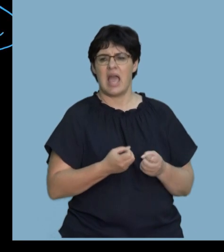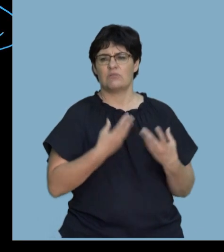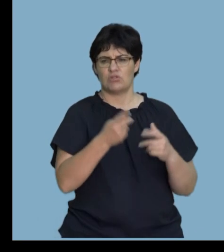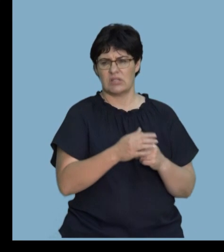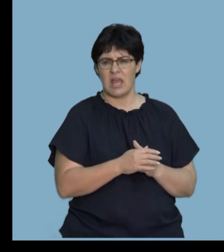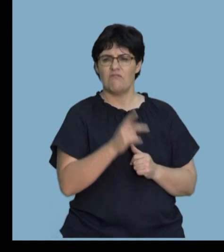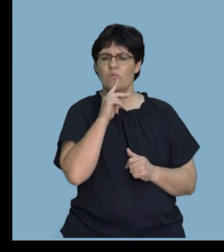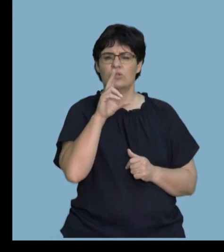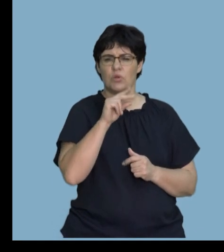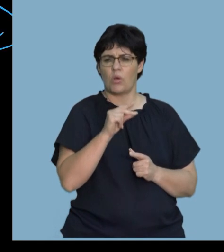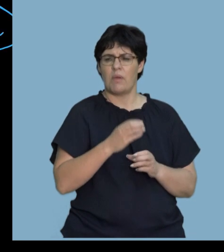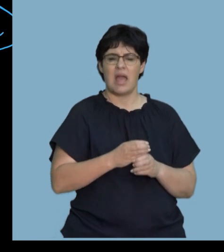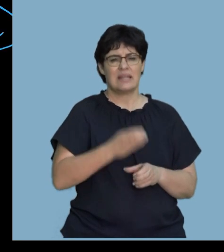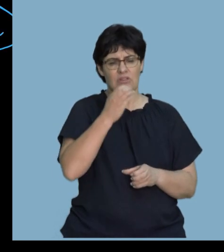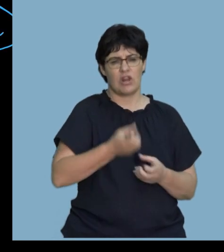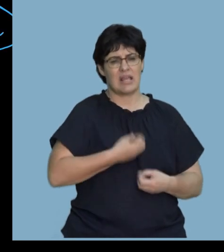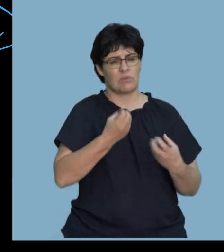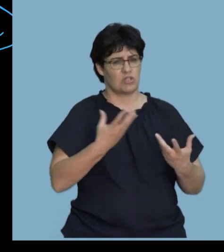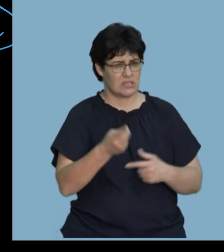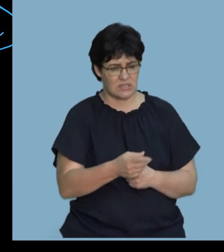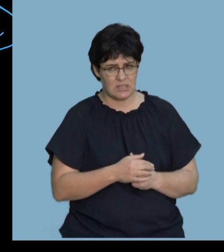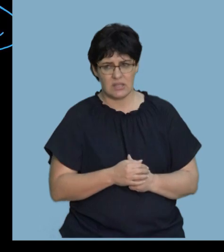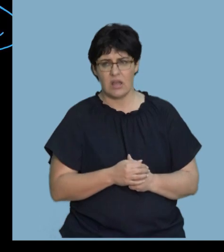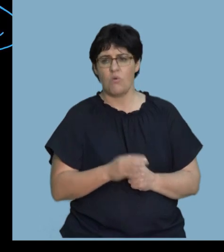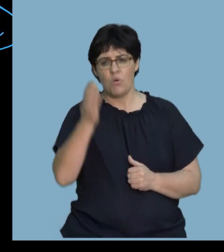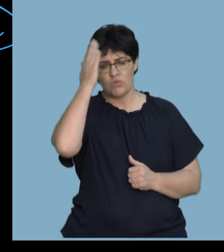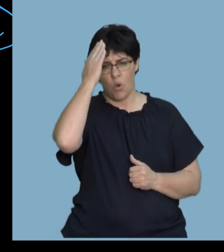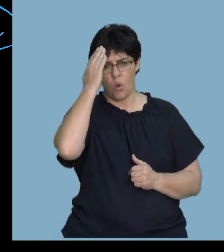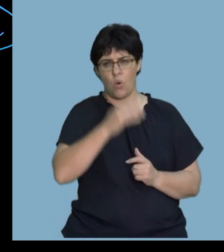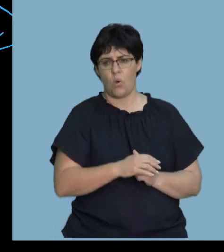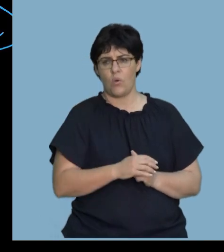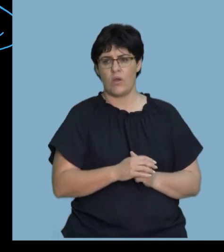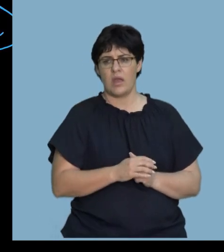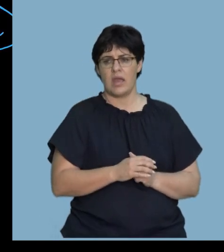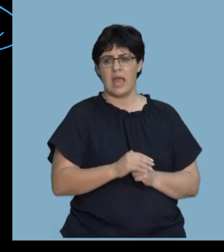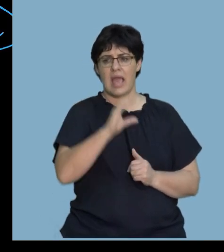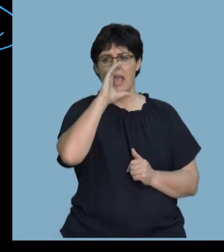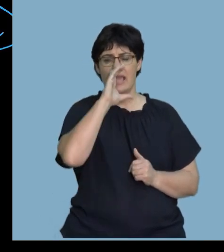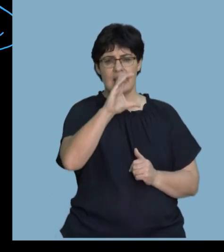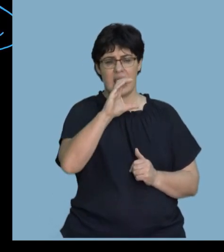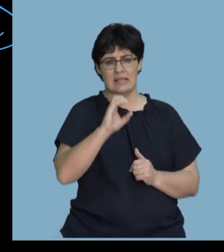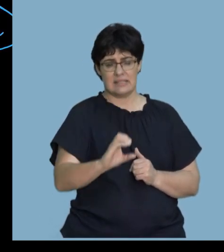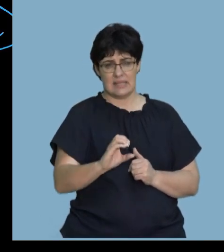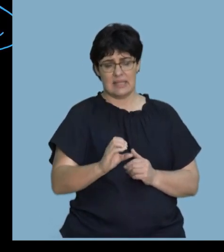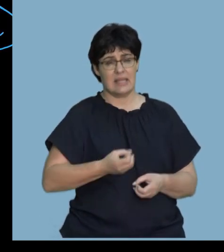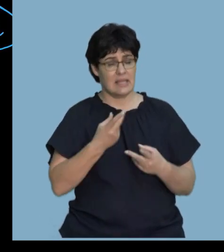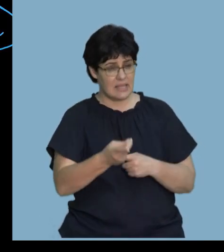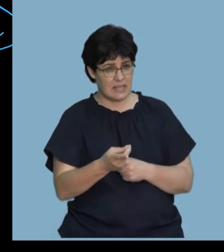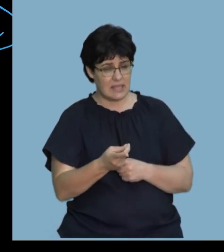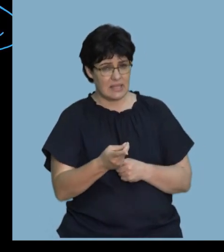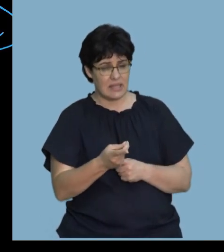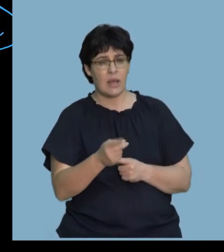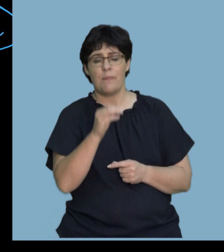right? So if we talk about the Kc expression in this case, we know that the Kc expression in this case is